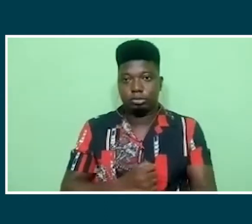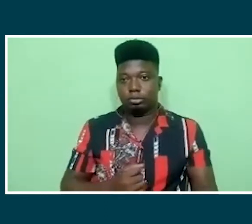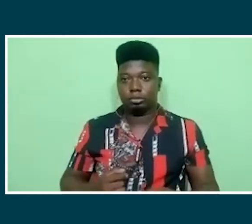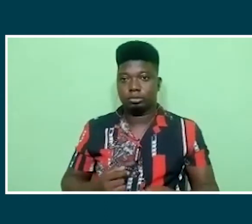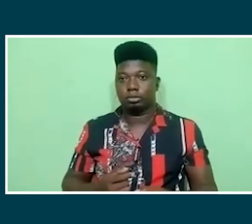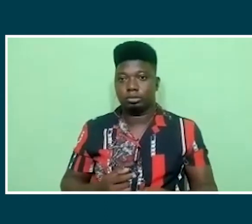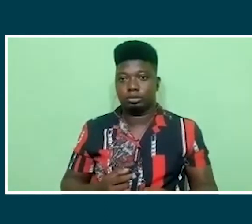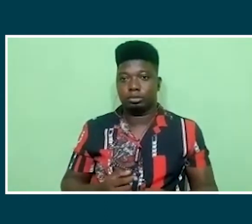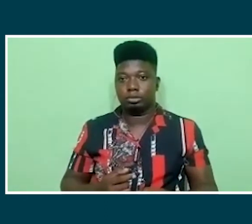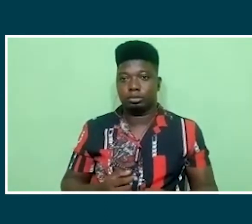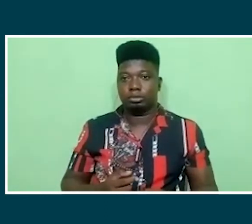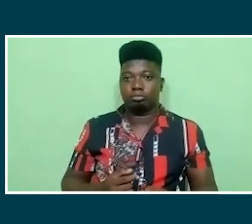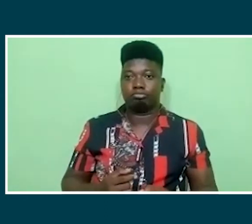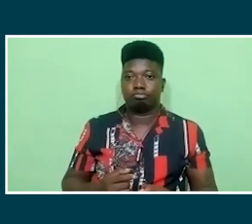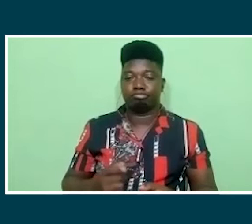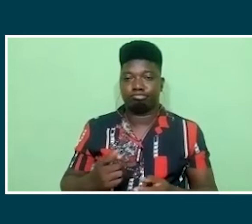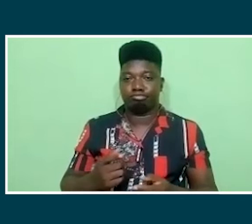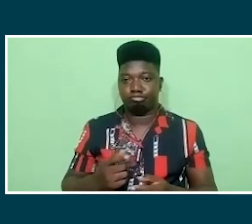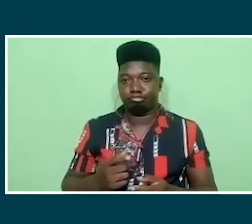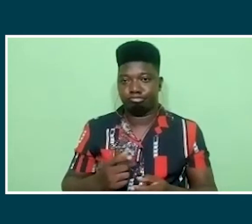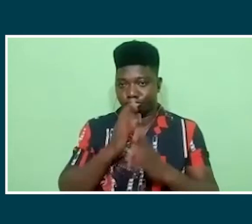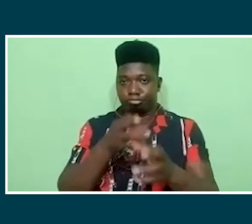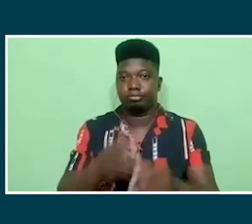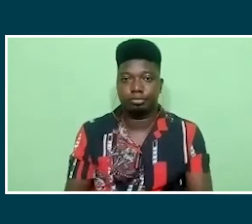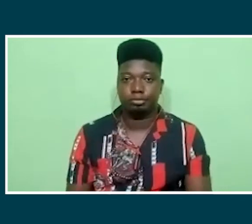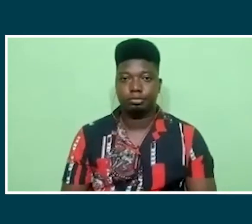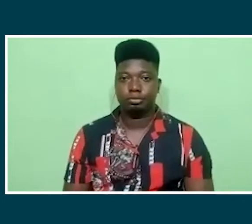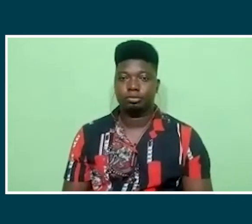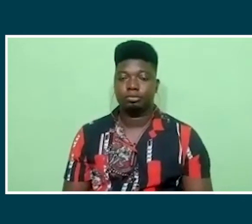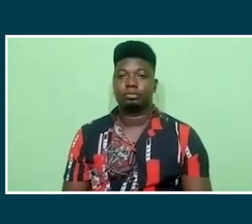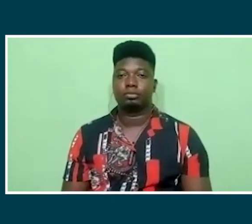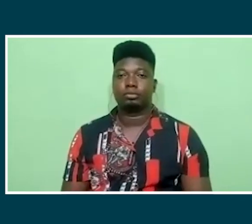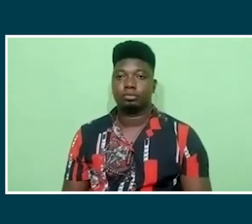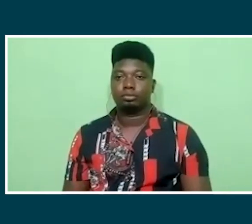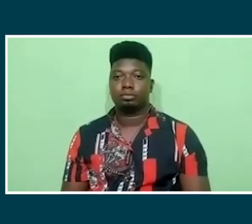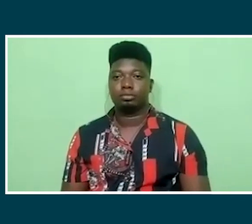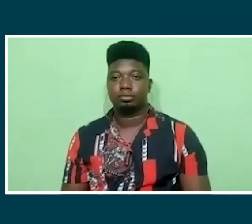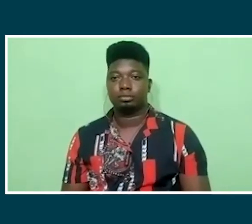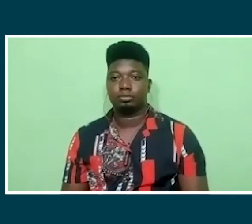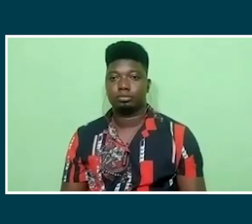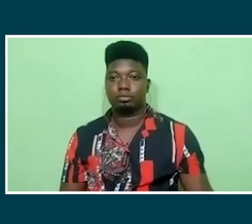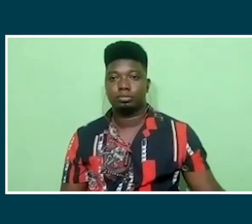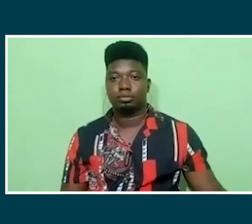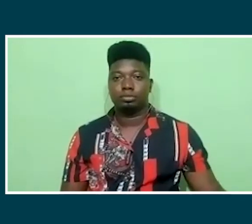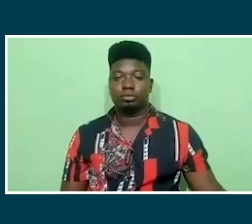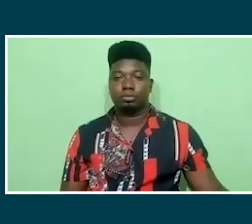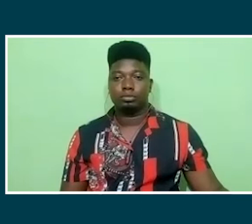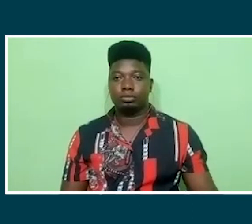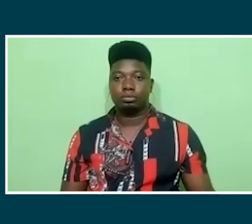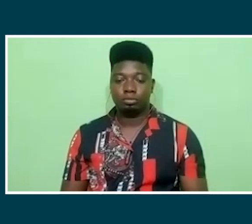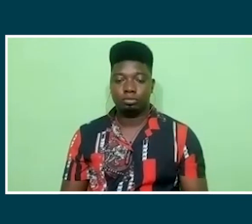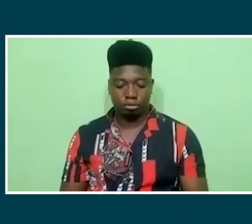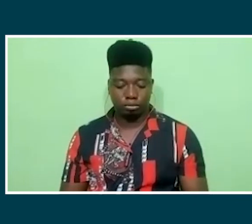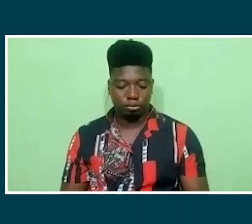think that's a question for you, Tim. Yeah, toxic masculinity is not unique to these kind of nerd communities,